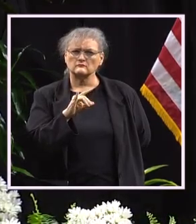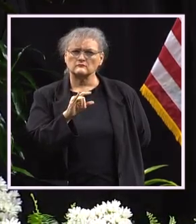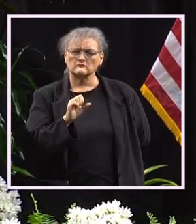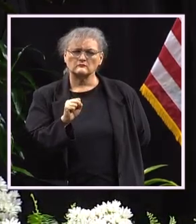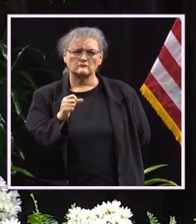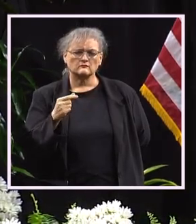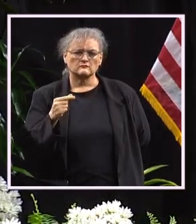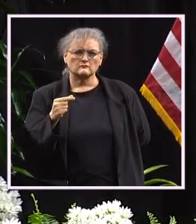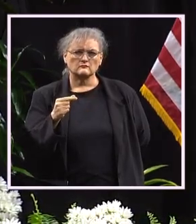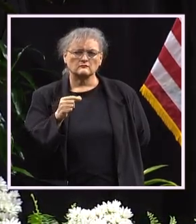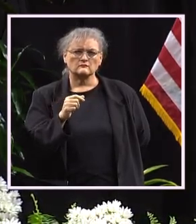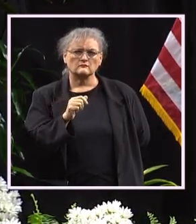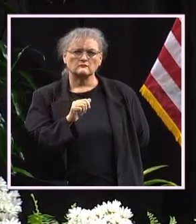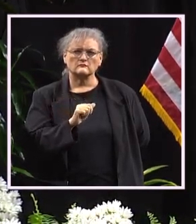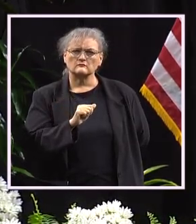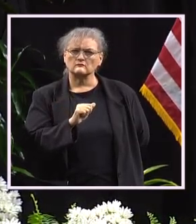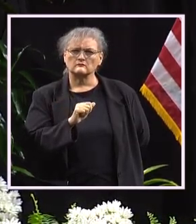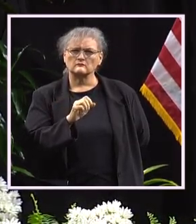Laude.